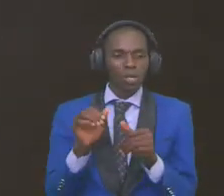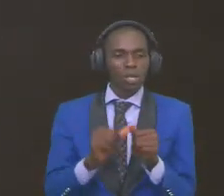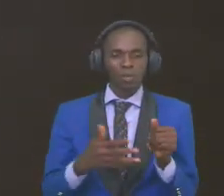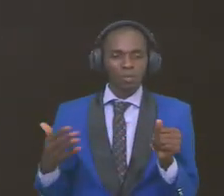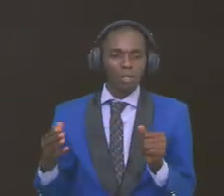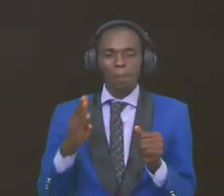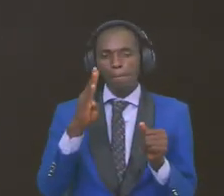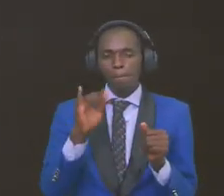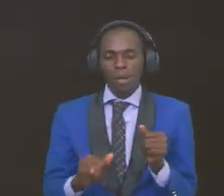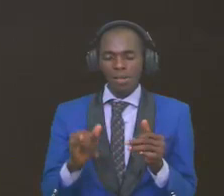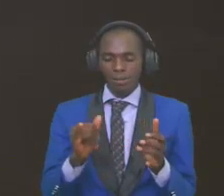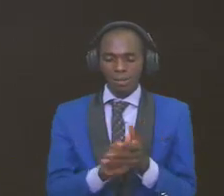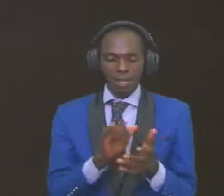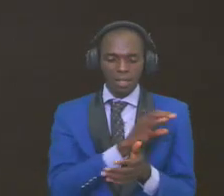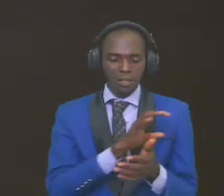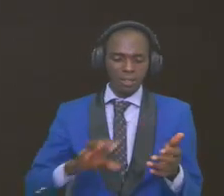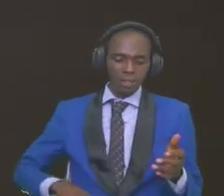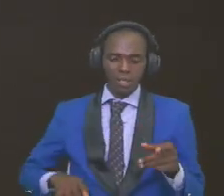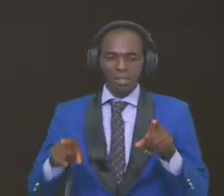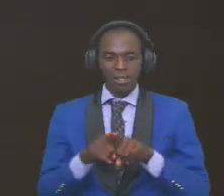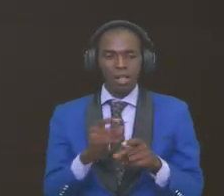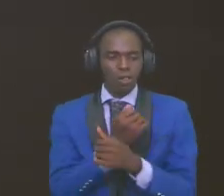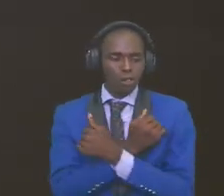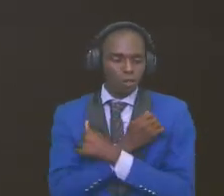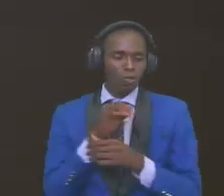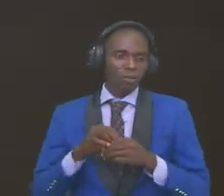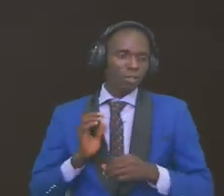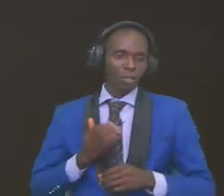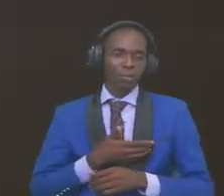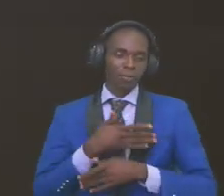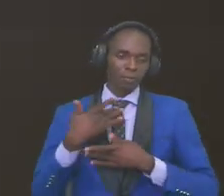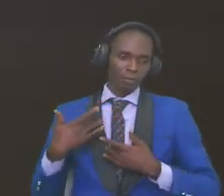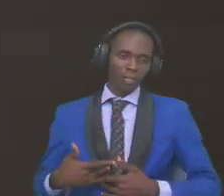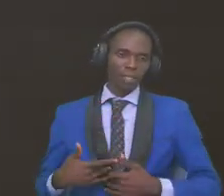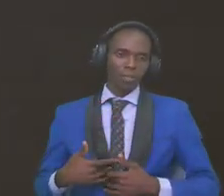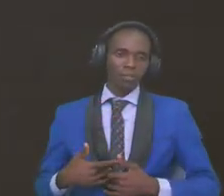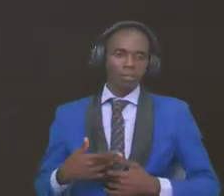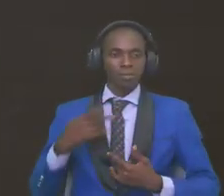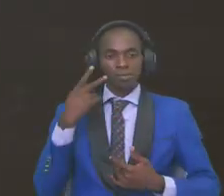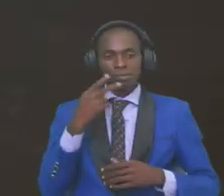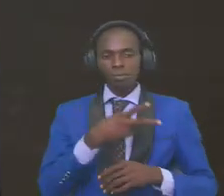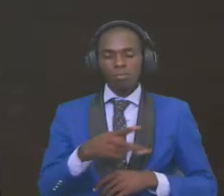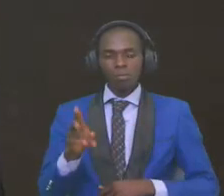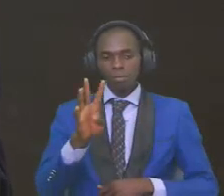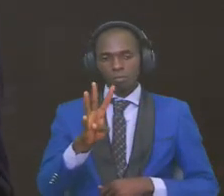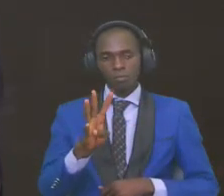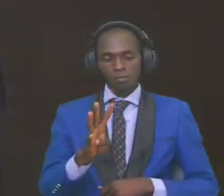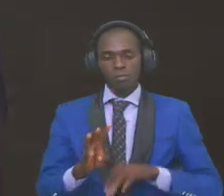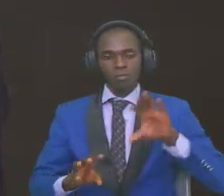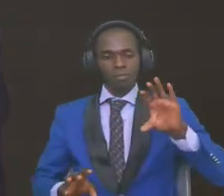Christ-like love in our hearts. What's that charity? Look at verse 4. It says,